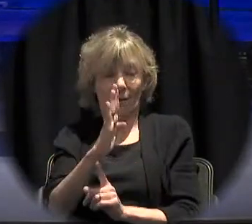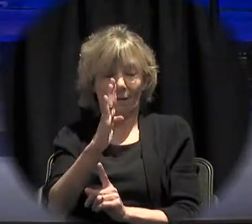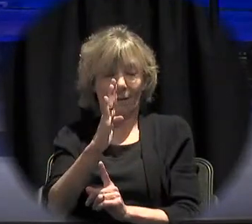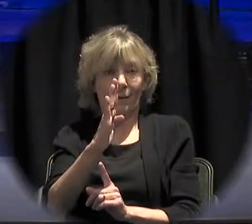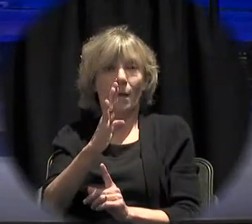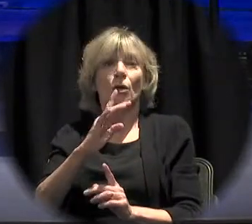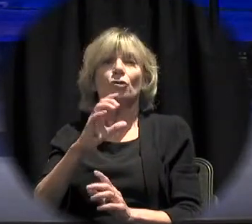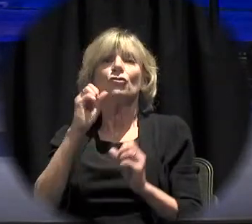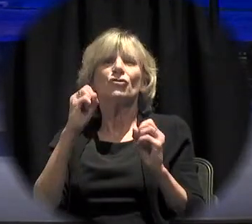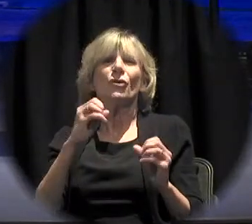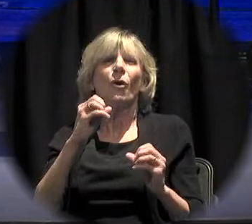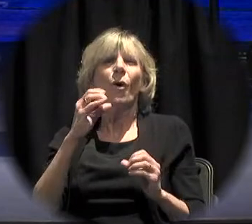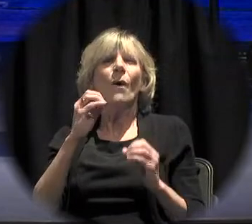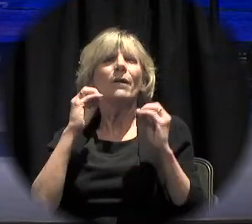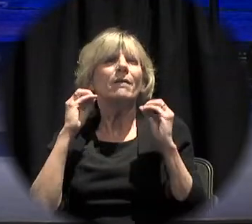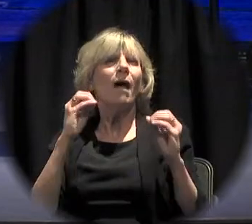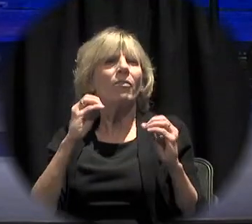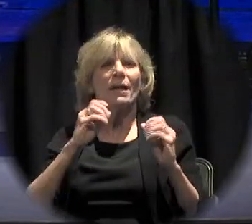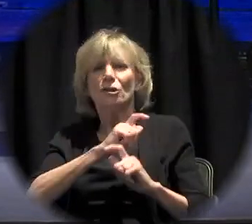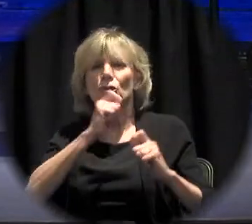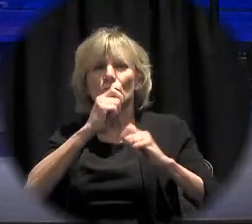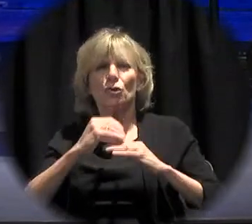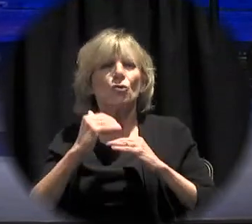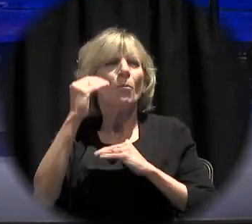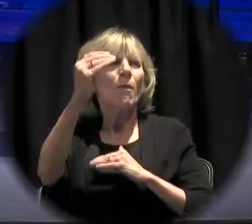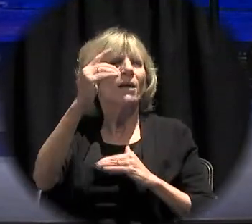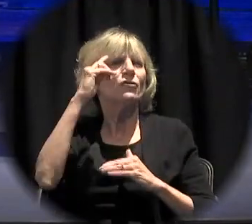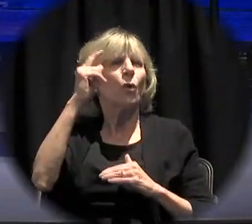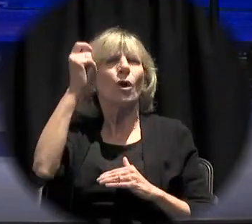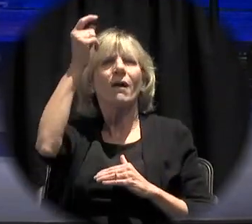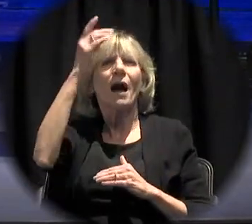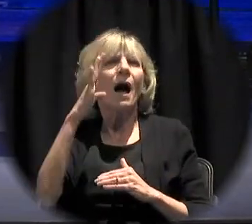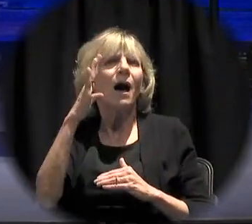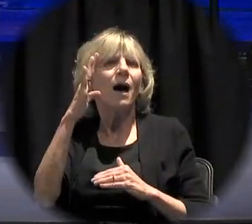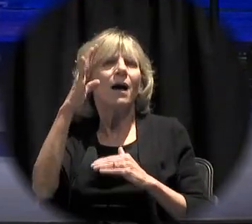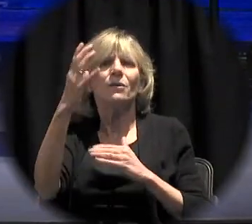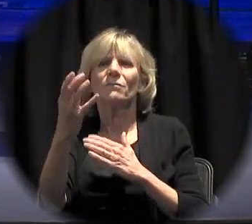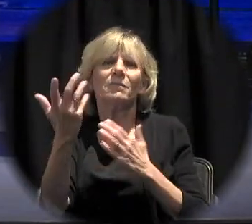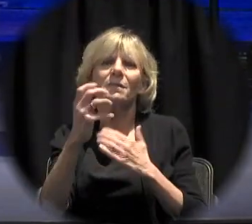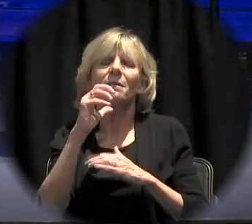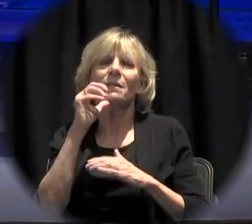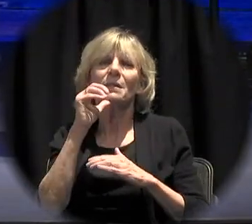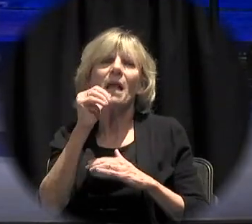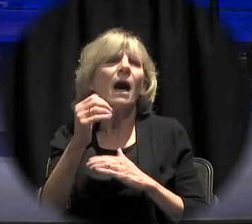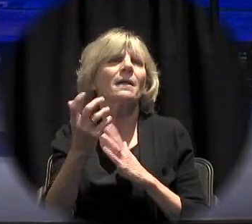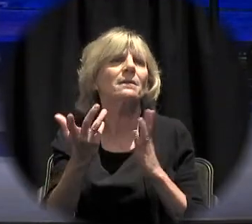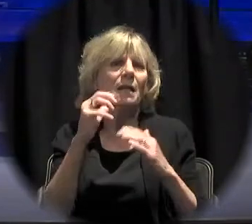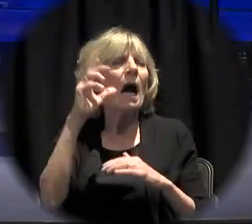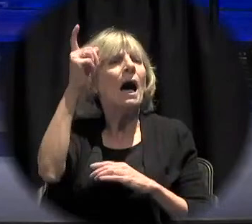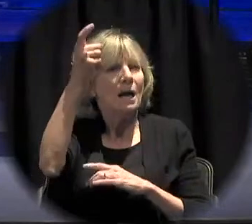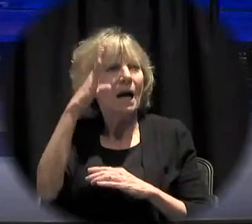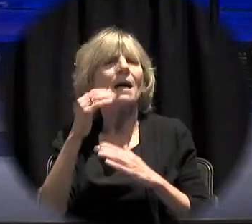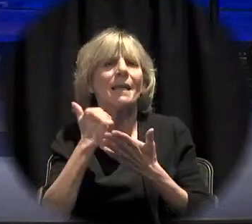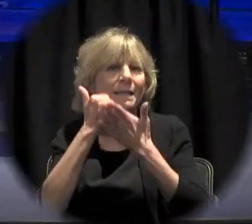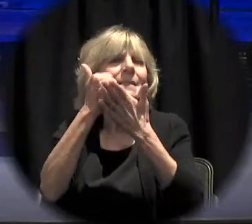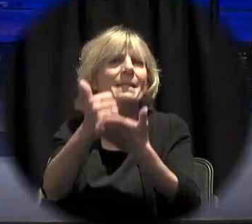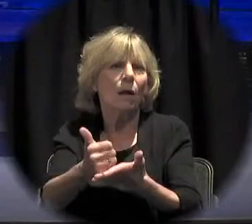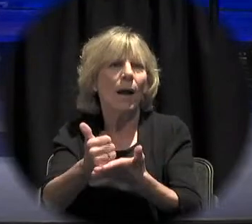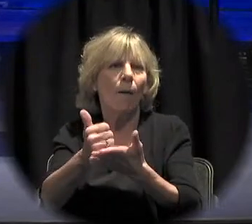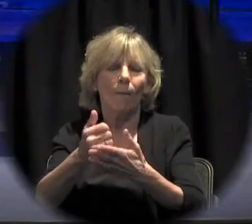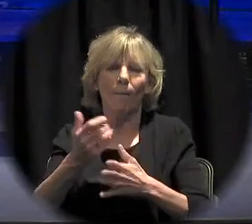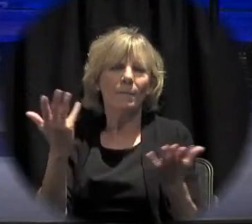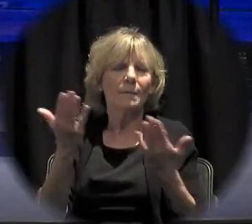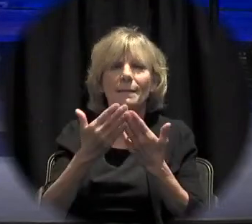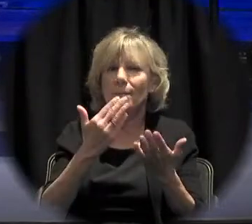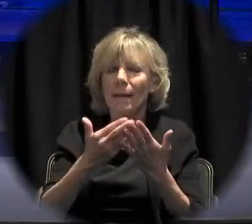But this is not only confusing, it can also be condemning. If we take this as a promise, well, I've had a lot of parents in my office saying,